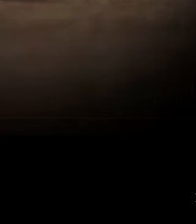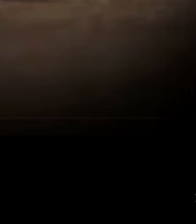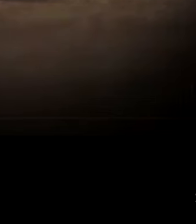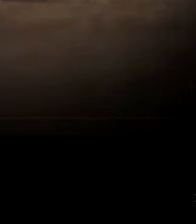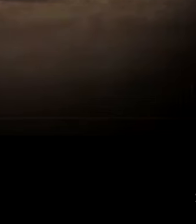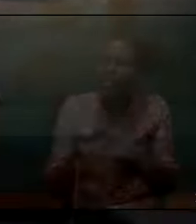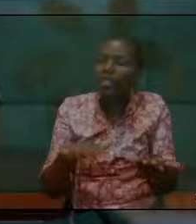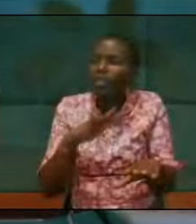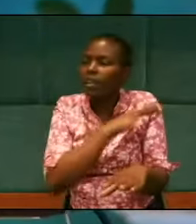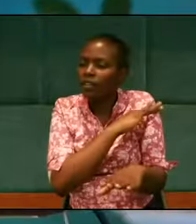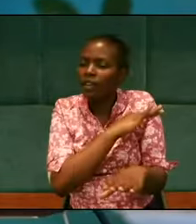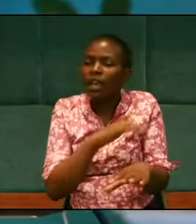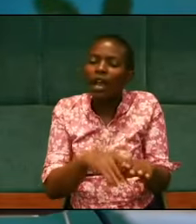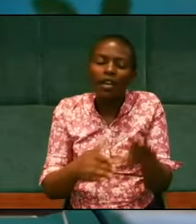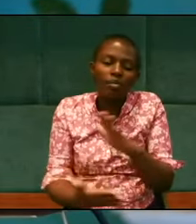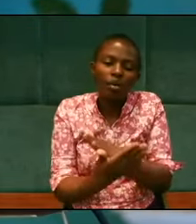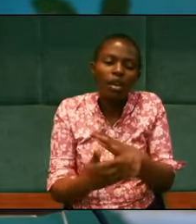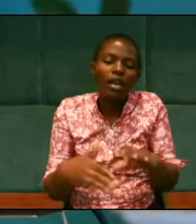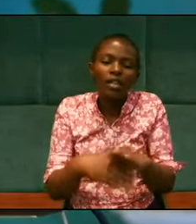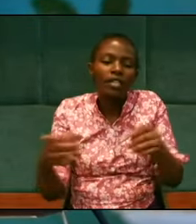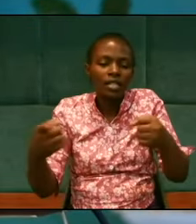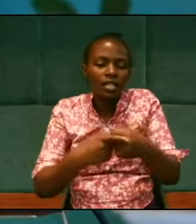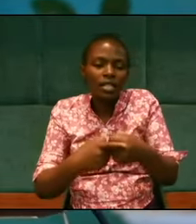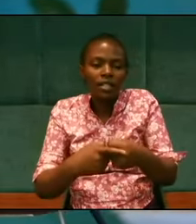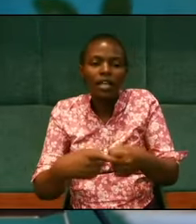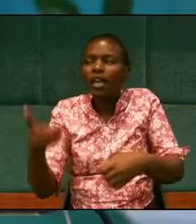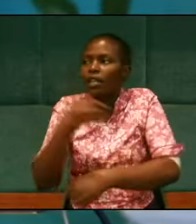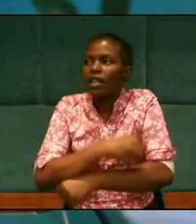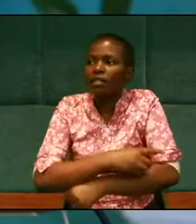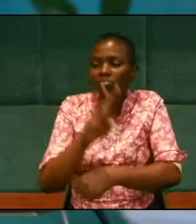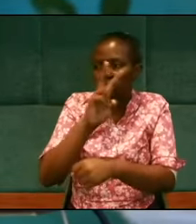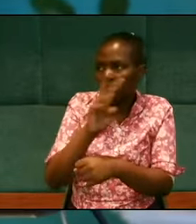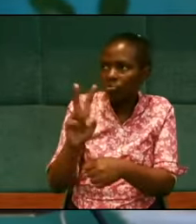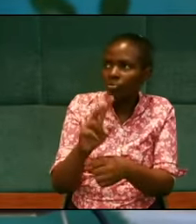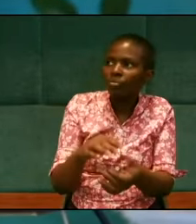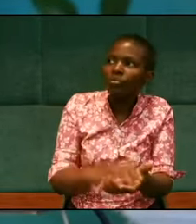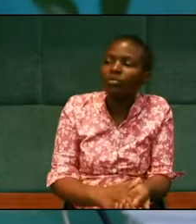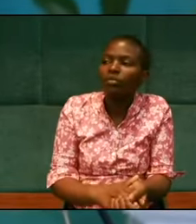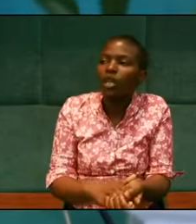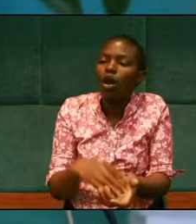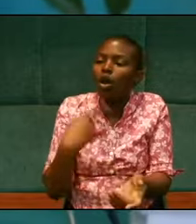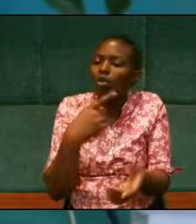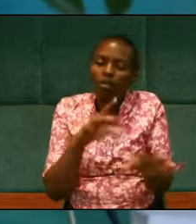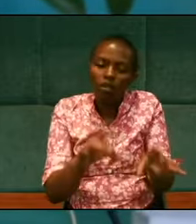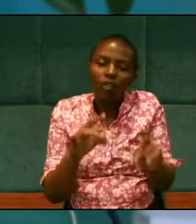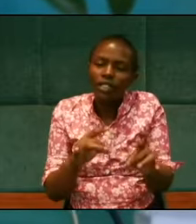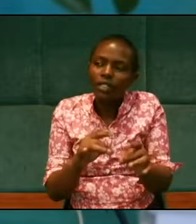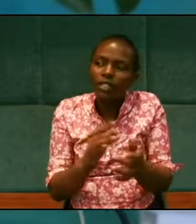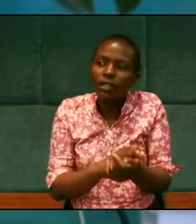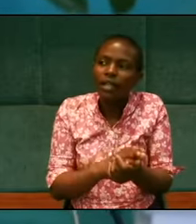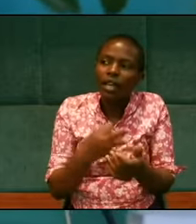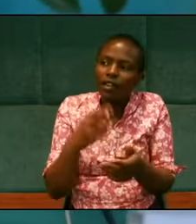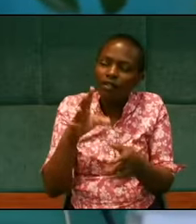and the morning were the sixth day. Watch. Number two. If you find a good wife or a good